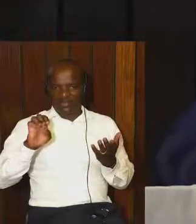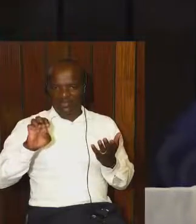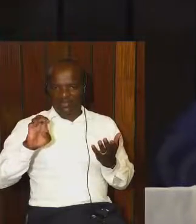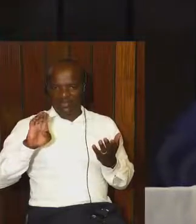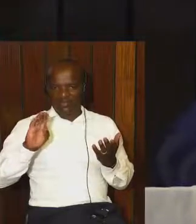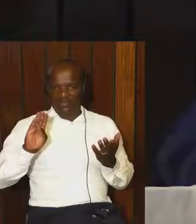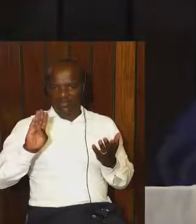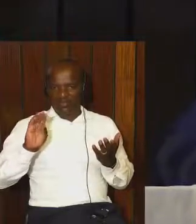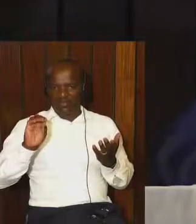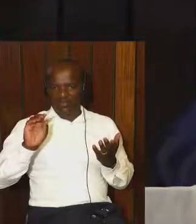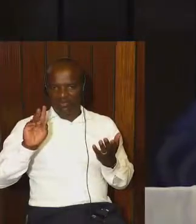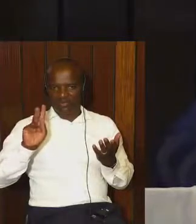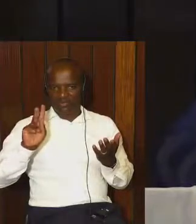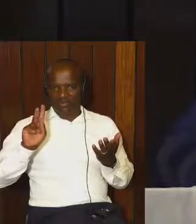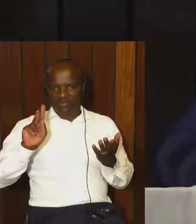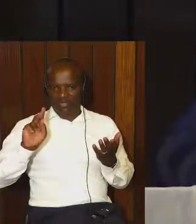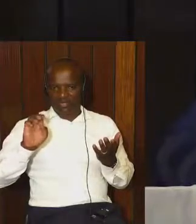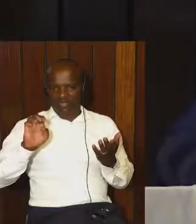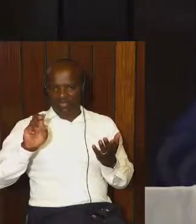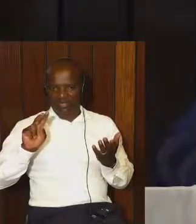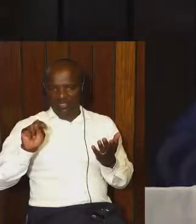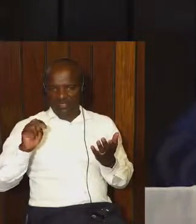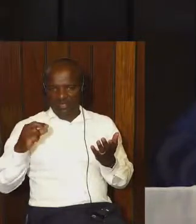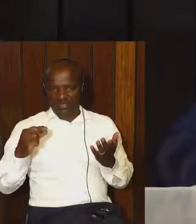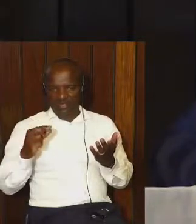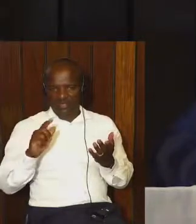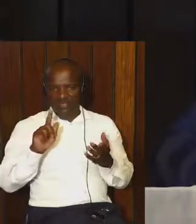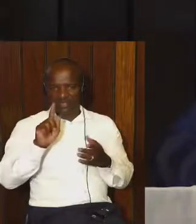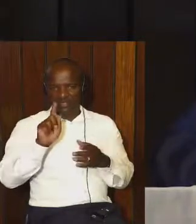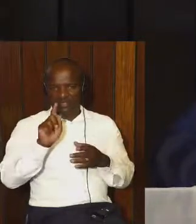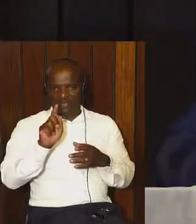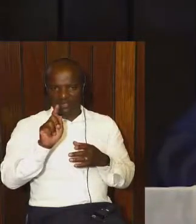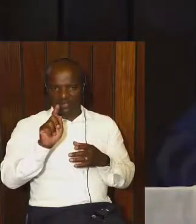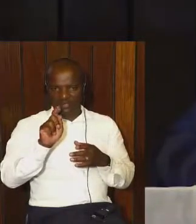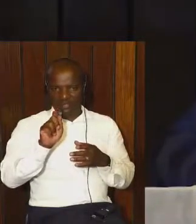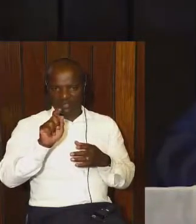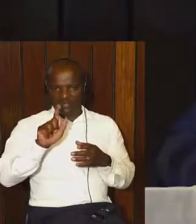infrastructure that was left there by the contractor, it's